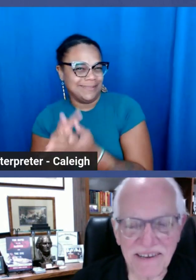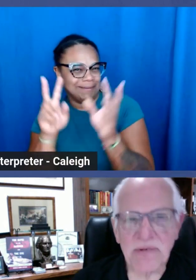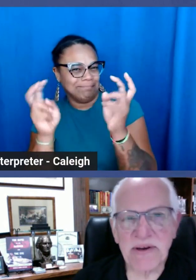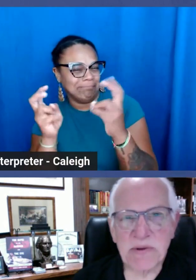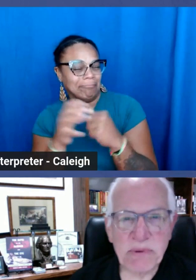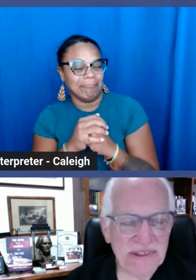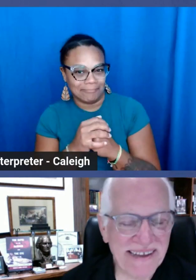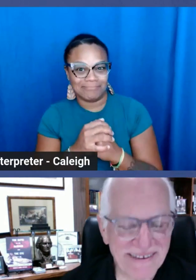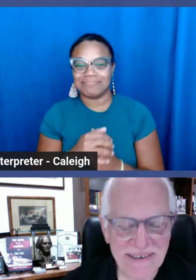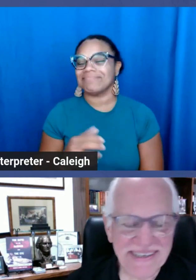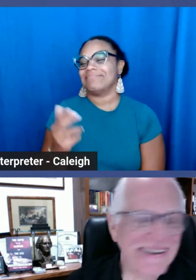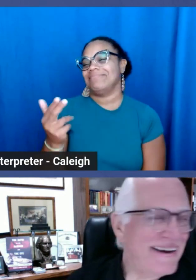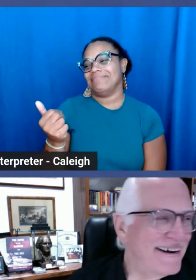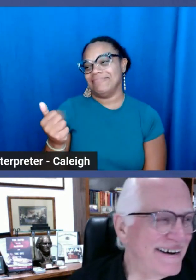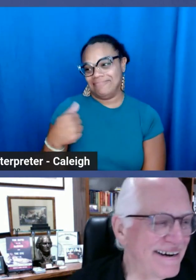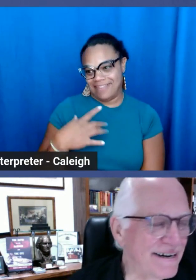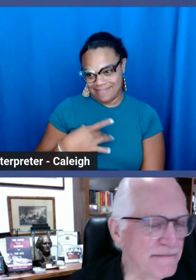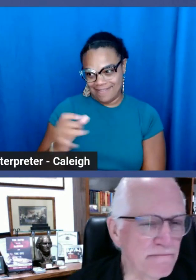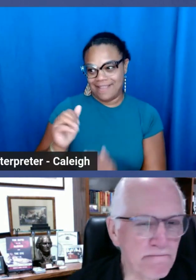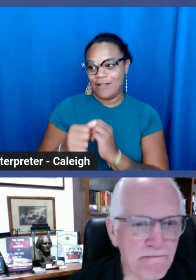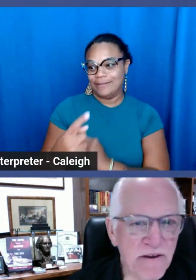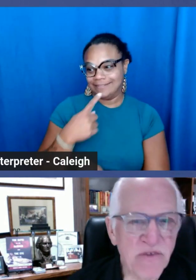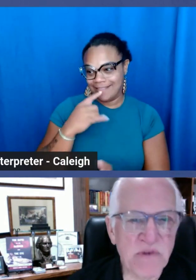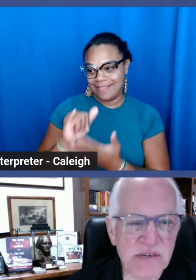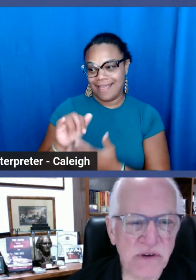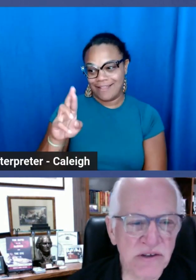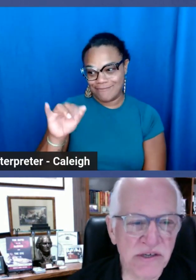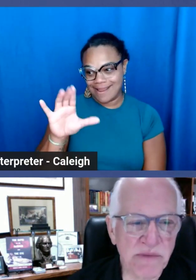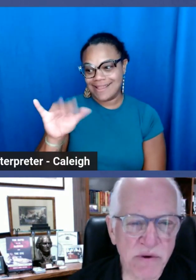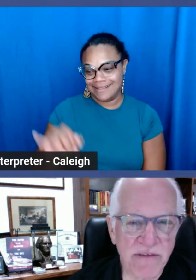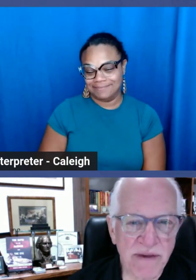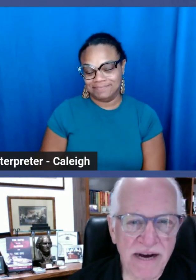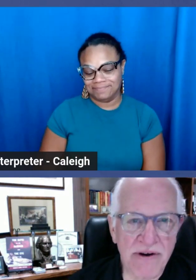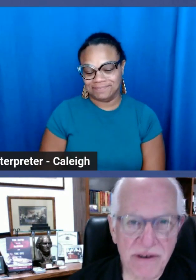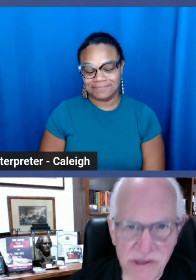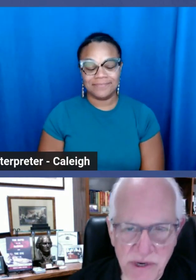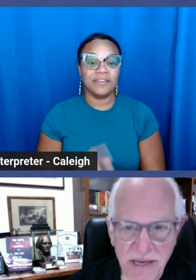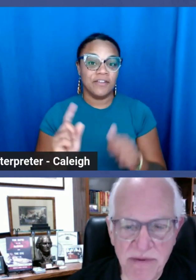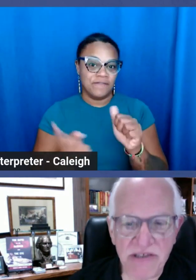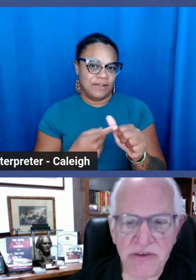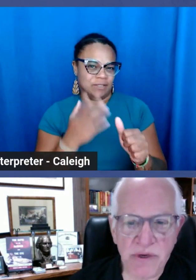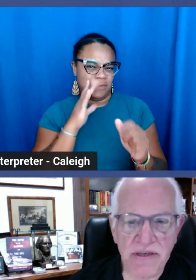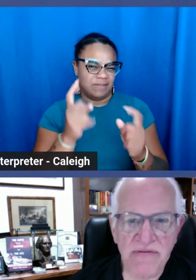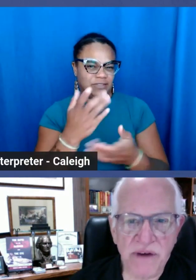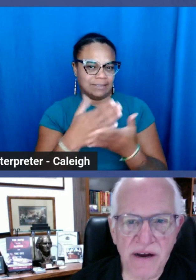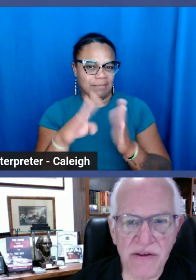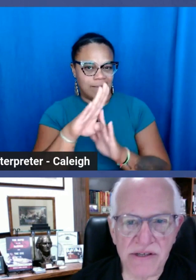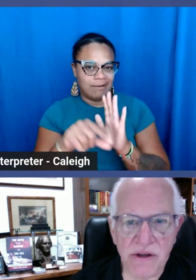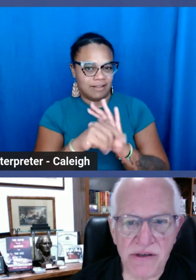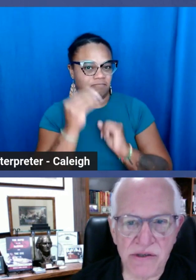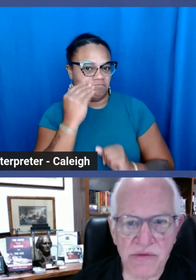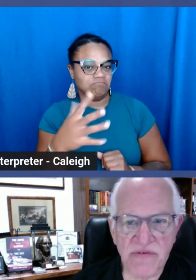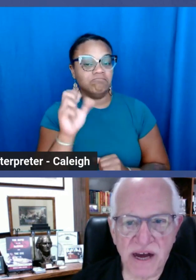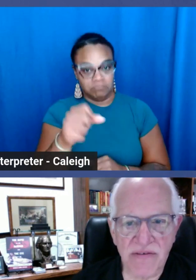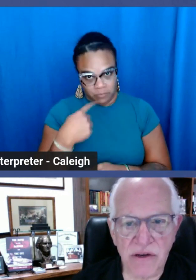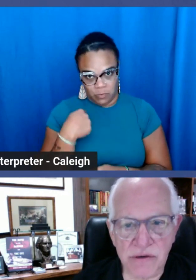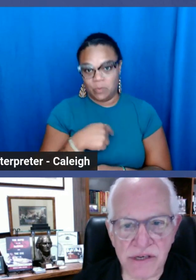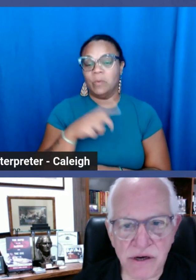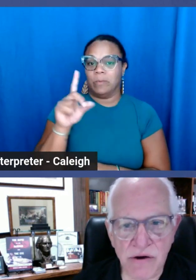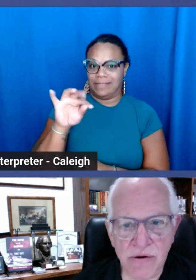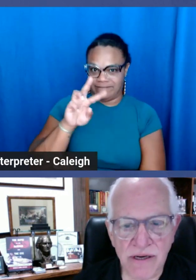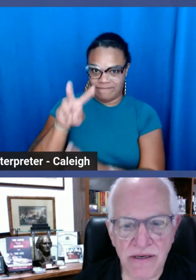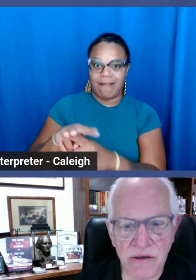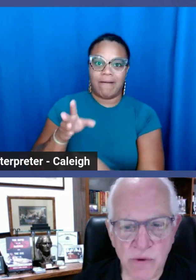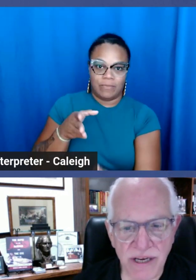I like the way you put that, Ricky. First of all, just by way of background, as Ricky mentioned, we did file this lawsuit 5